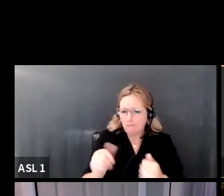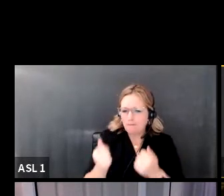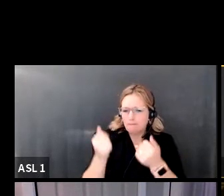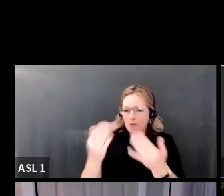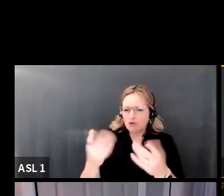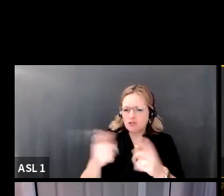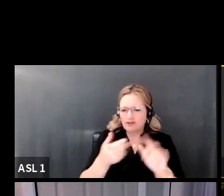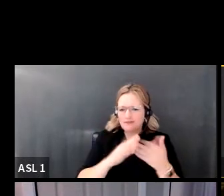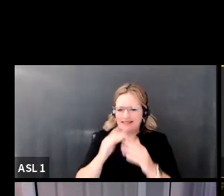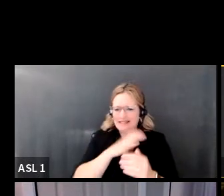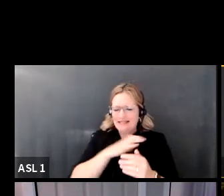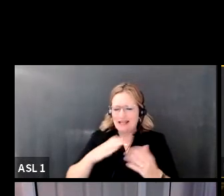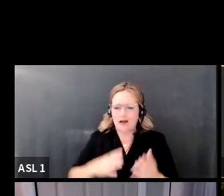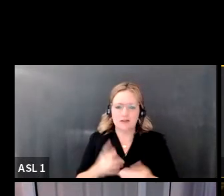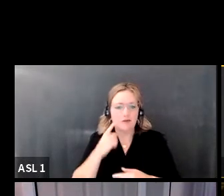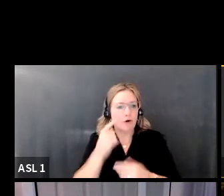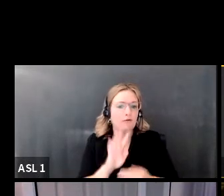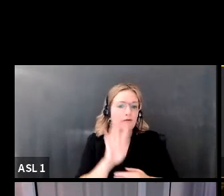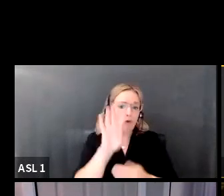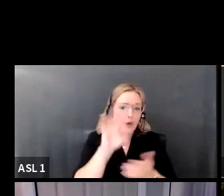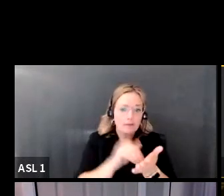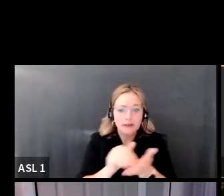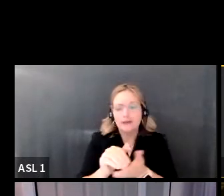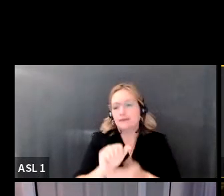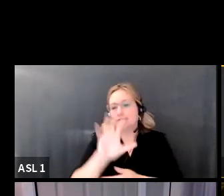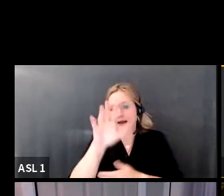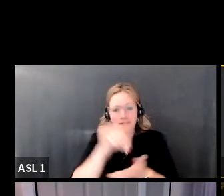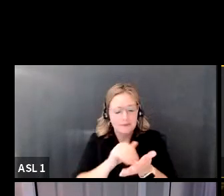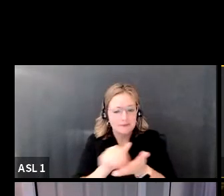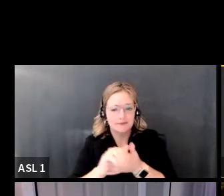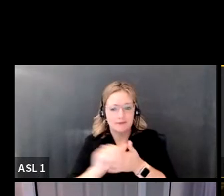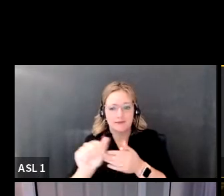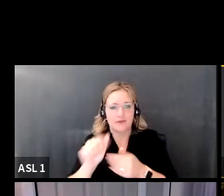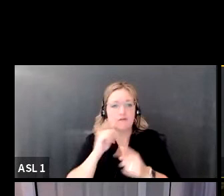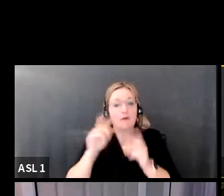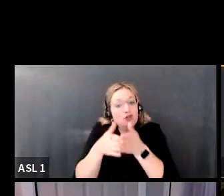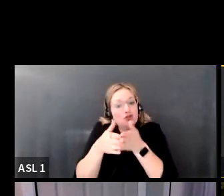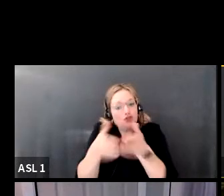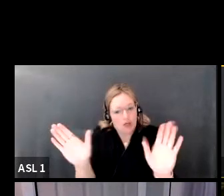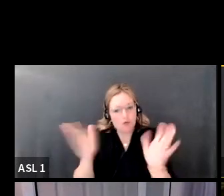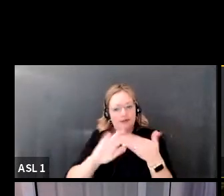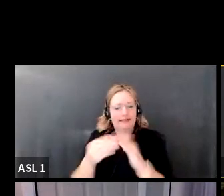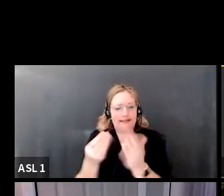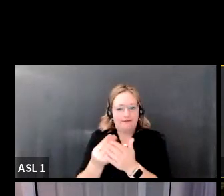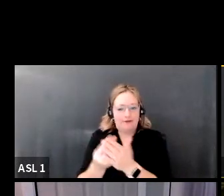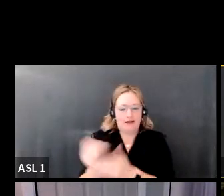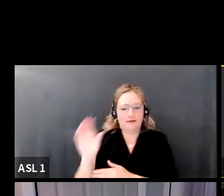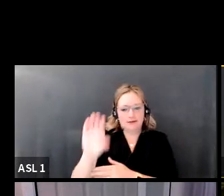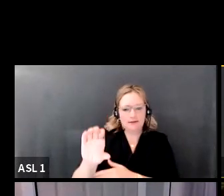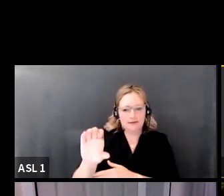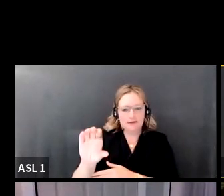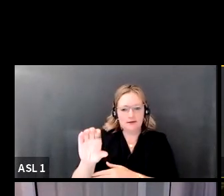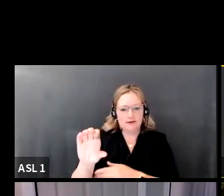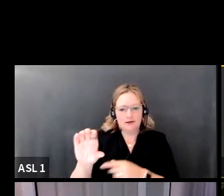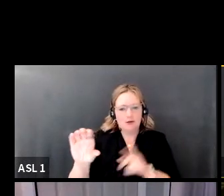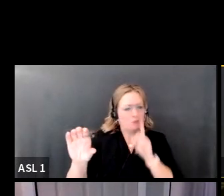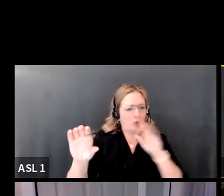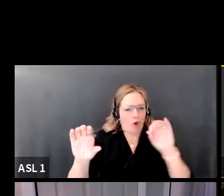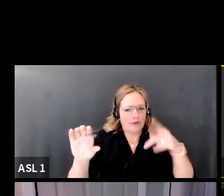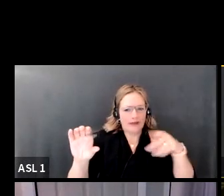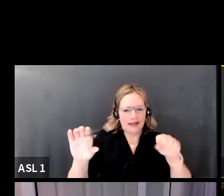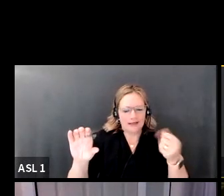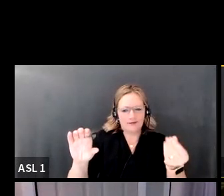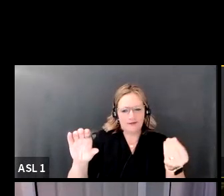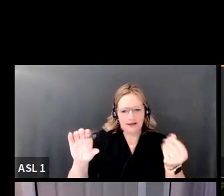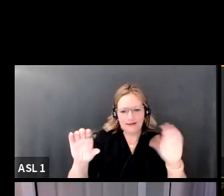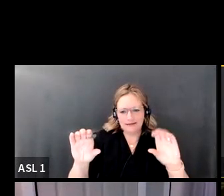council for four million or five million or six million dollars from the general city funds as opposed to the ops funds and then we can start